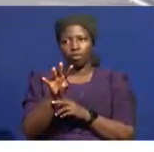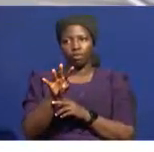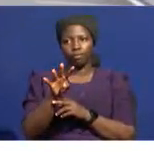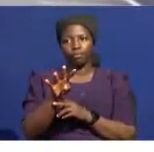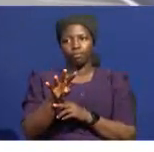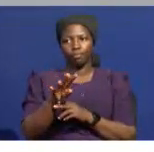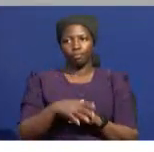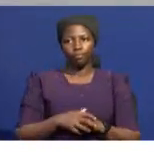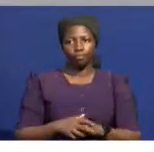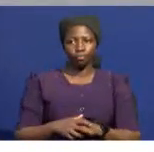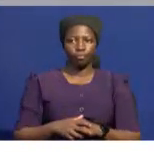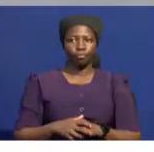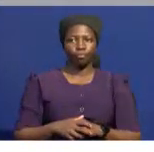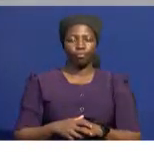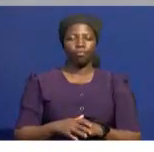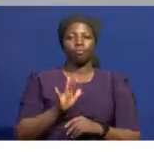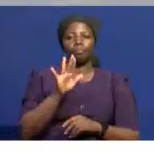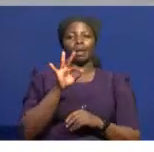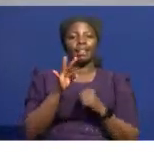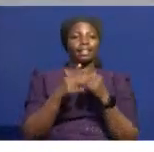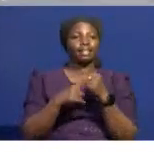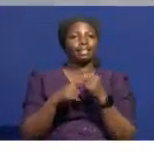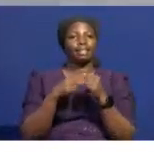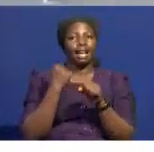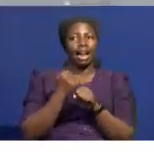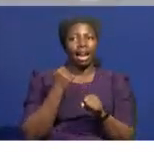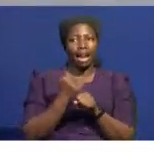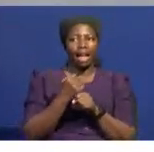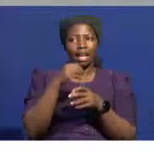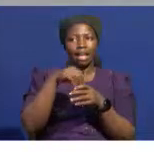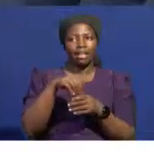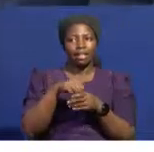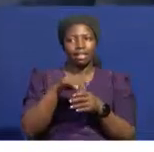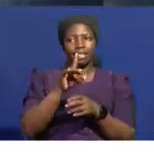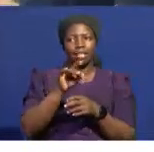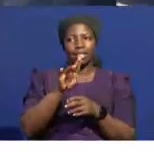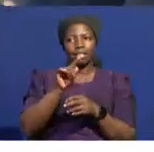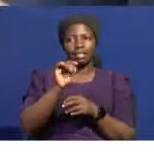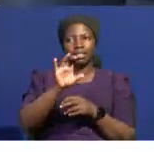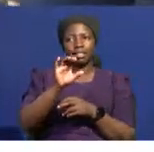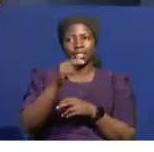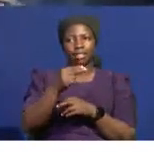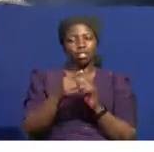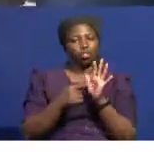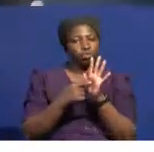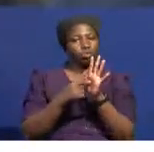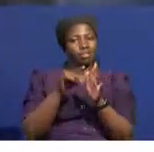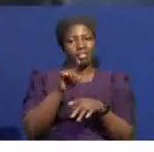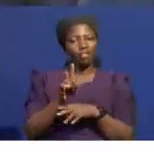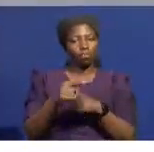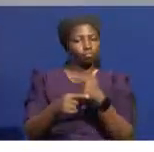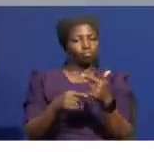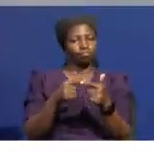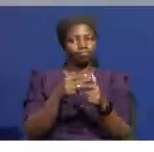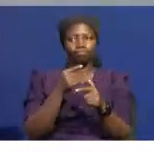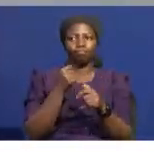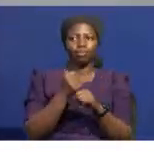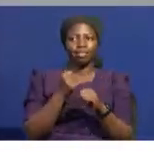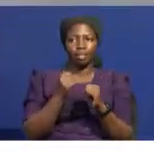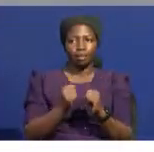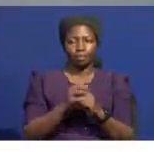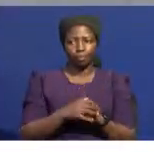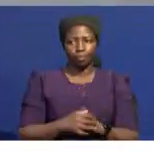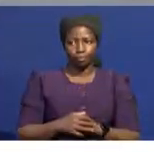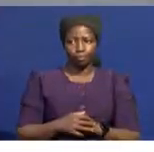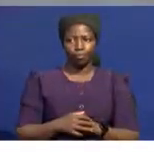tally for Max Verstappen. His 36th career pole, and the Dutchman shows no signs of letting up on his formidable form. His teammate Sergio